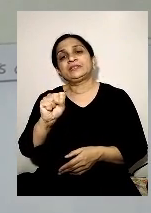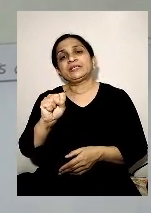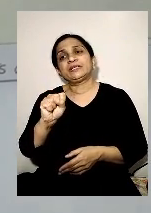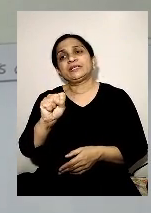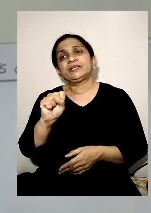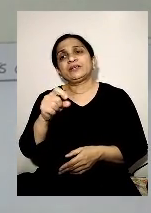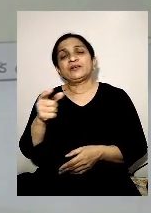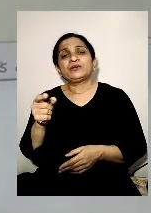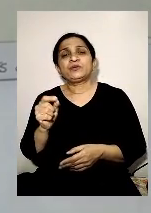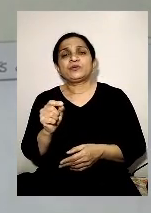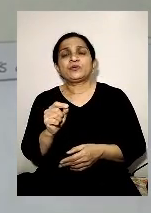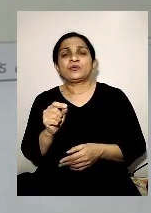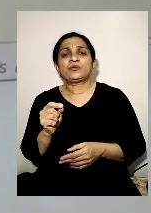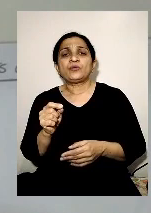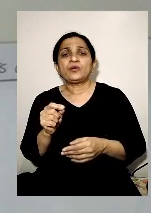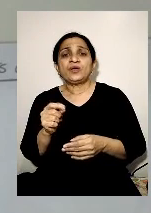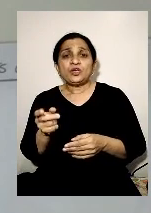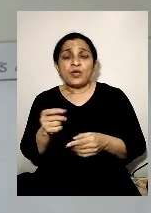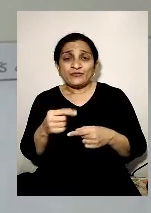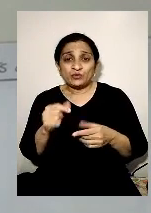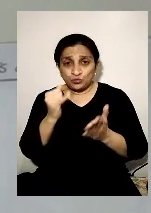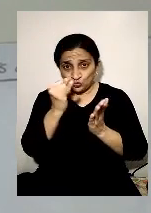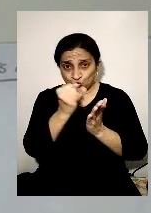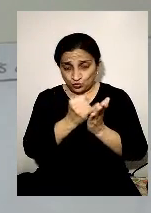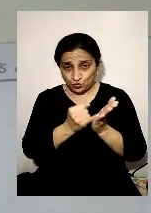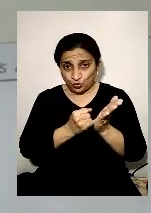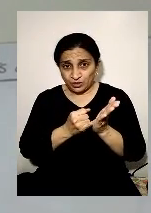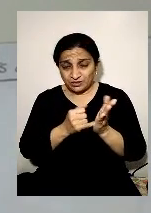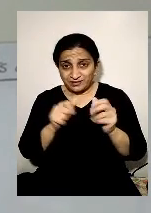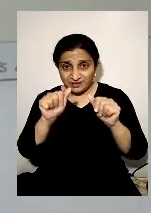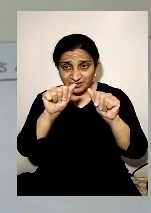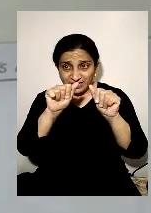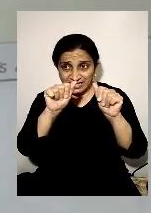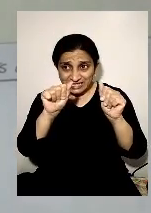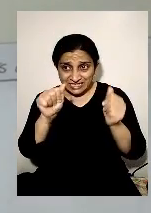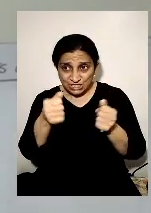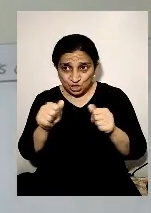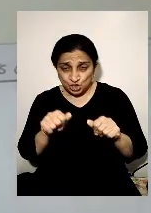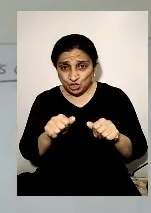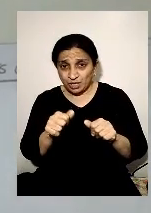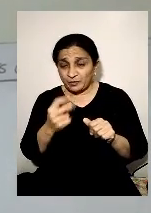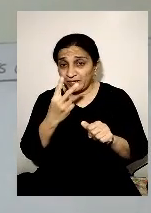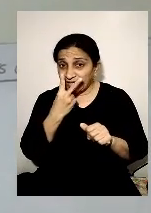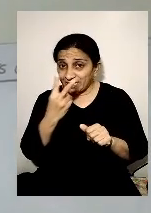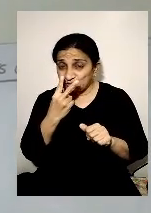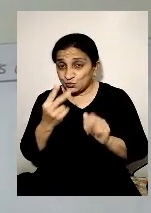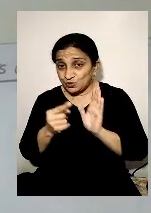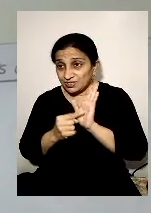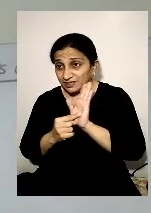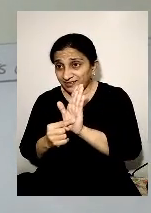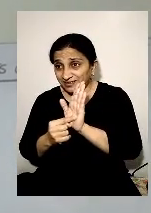it in this shape opposite that of this okay a little bit of bend here